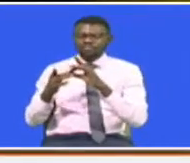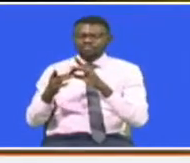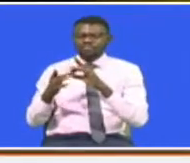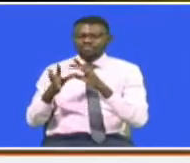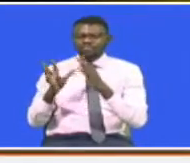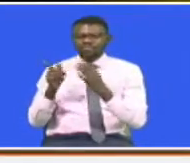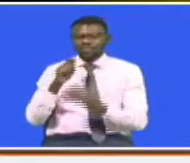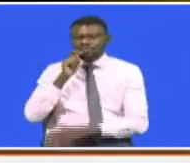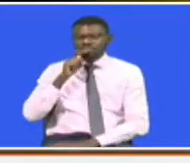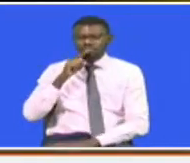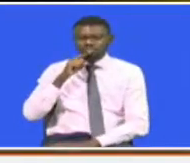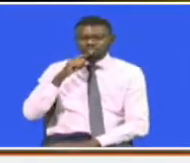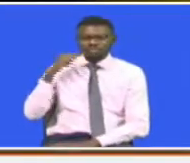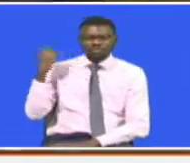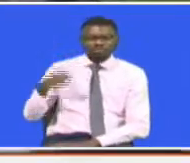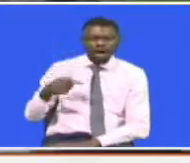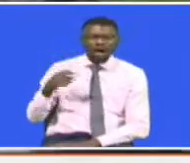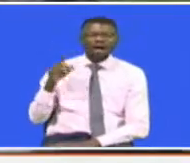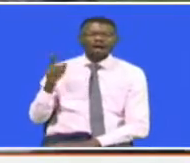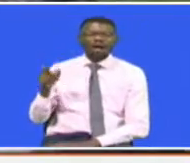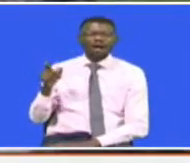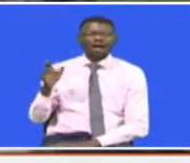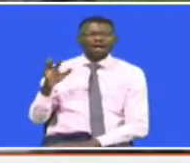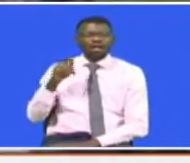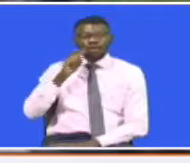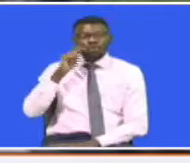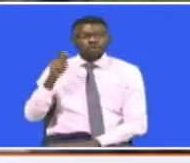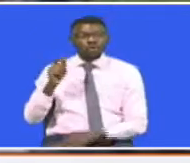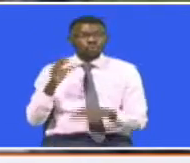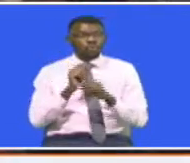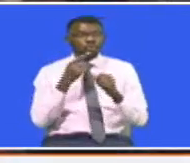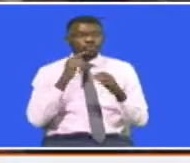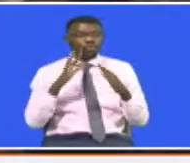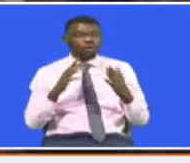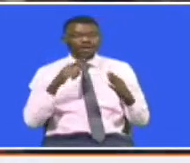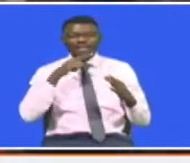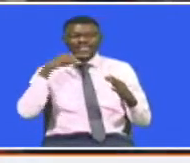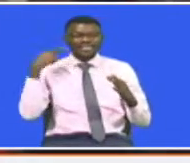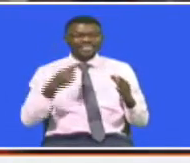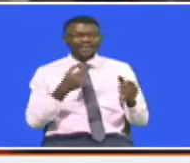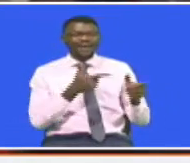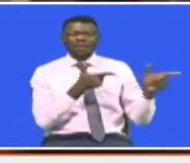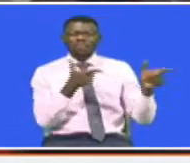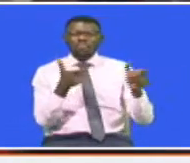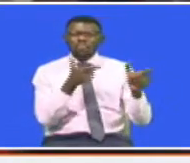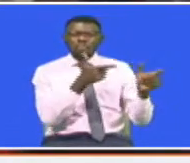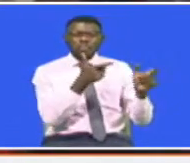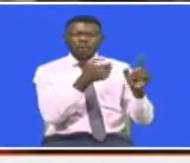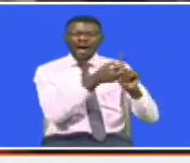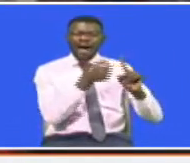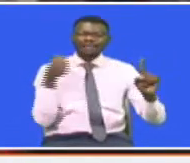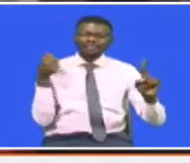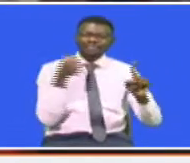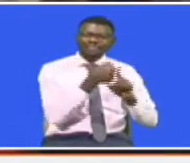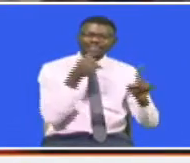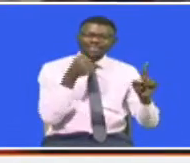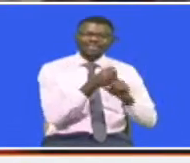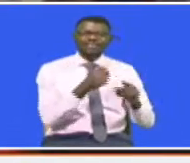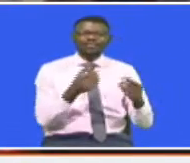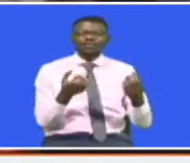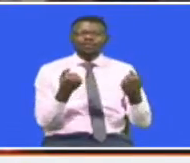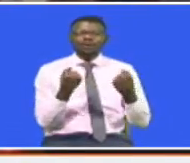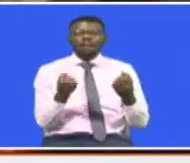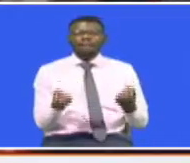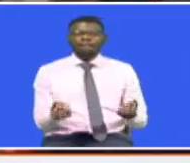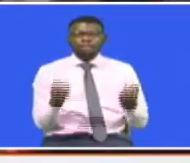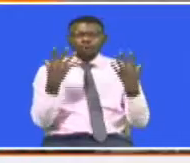Volodymyr Zelensky said Russia had carried out dozens of strikes using missiles as well as Iranian drones to